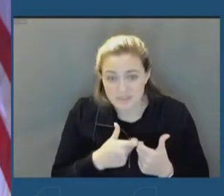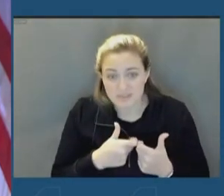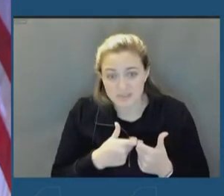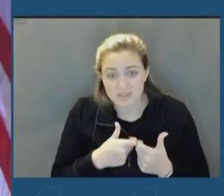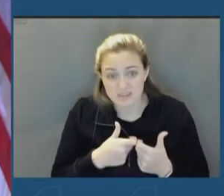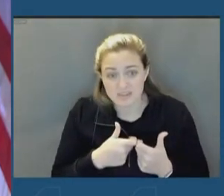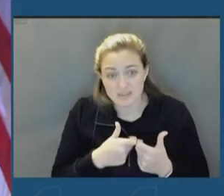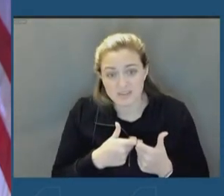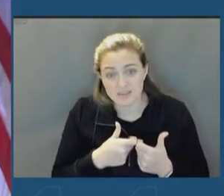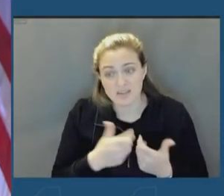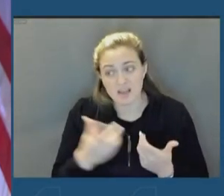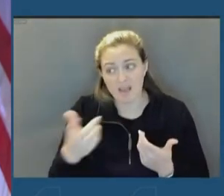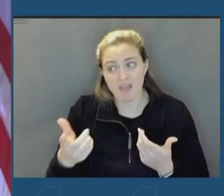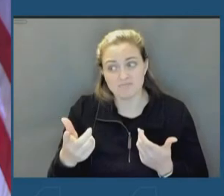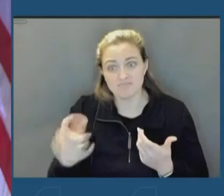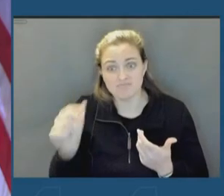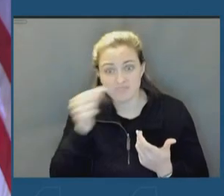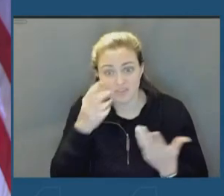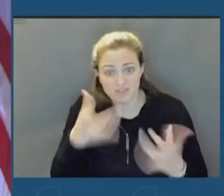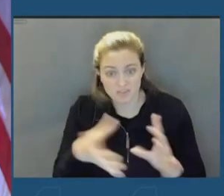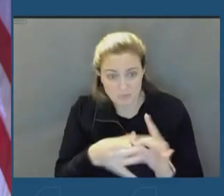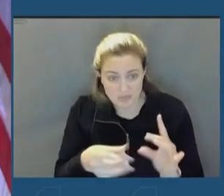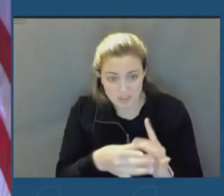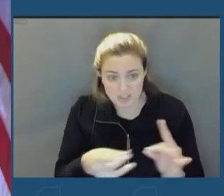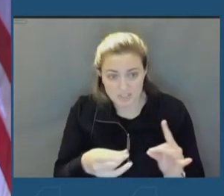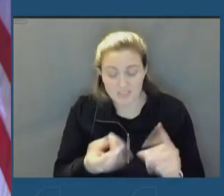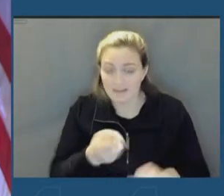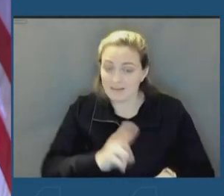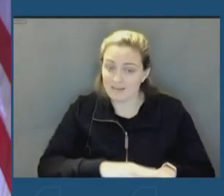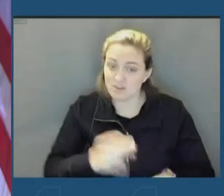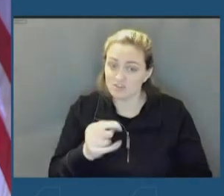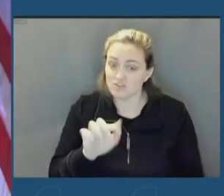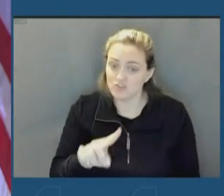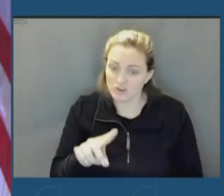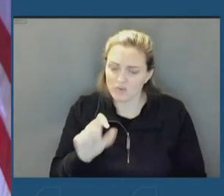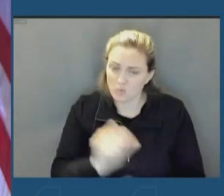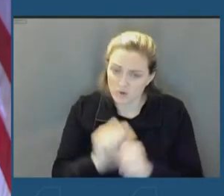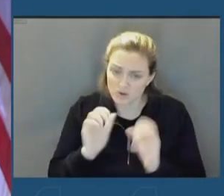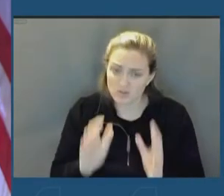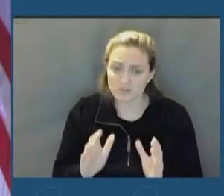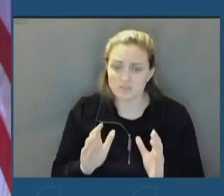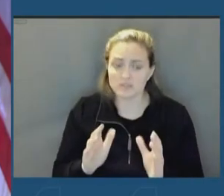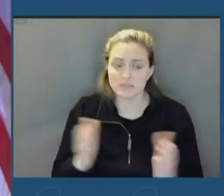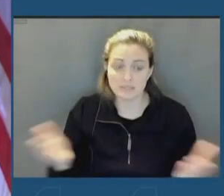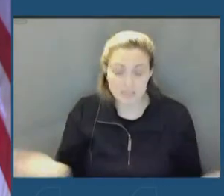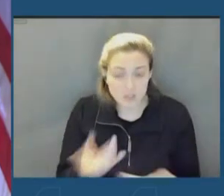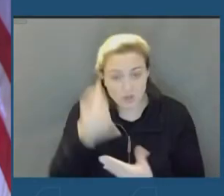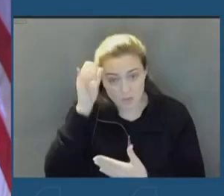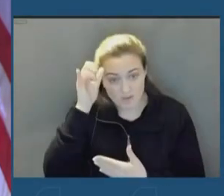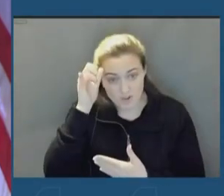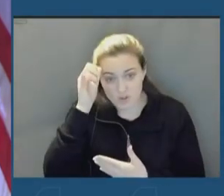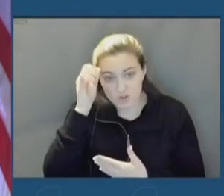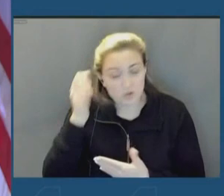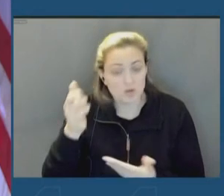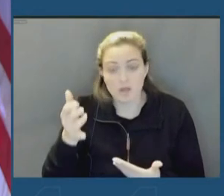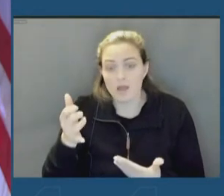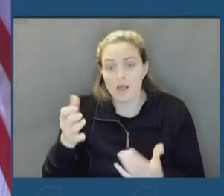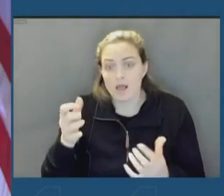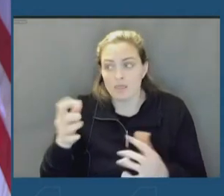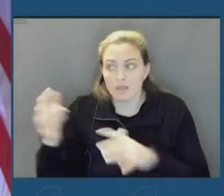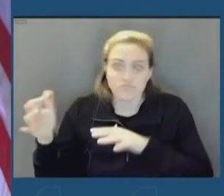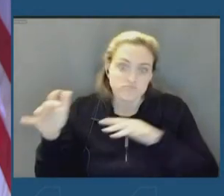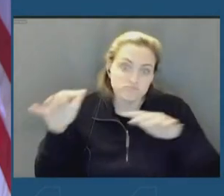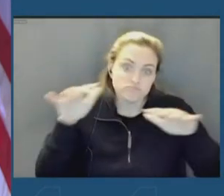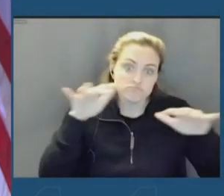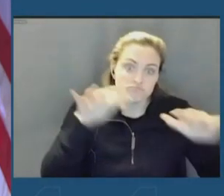as Governor Hochul said, the National Grid workers here in Buffalo and those that came in